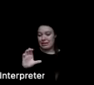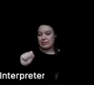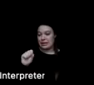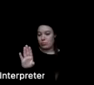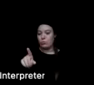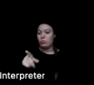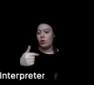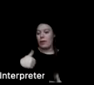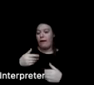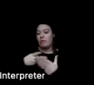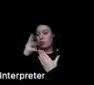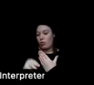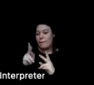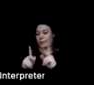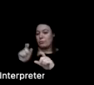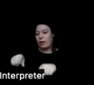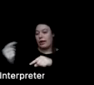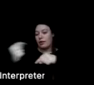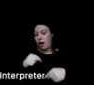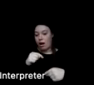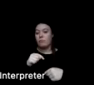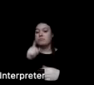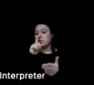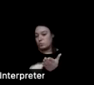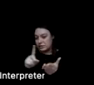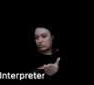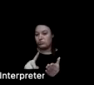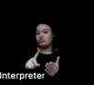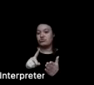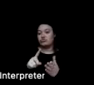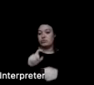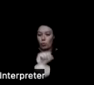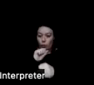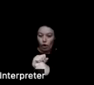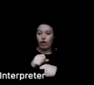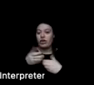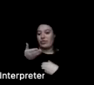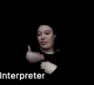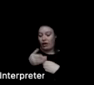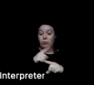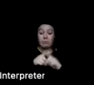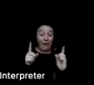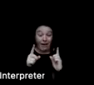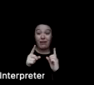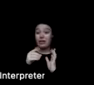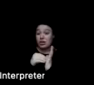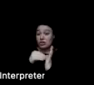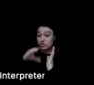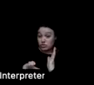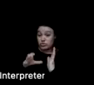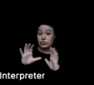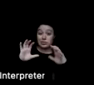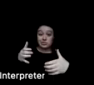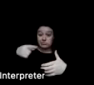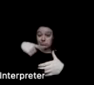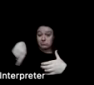their research. But what this provides us is with a pretty large cohort of students that participate in training and